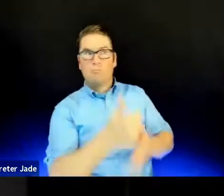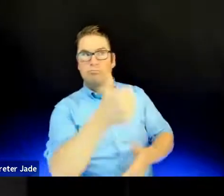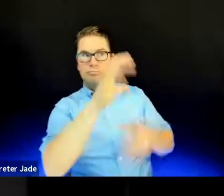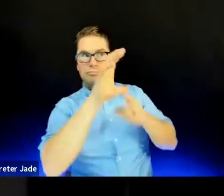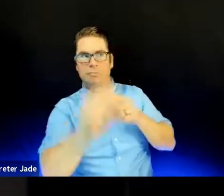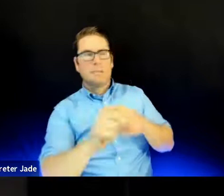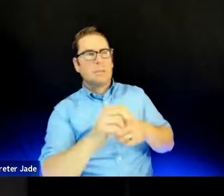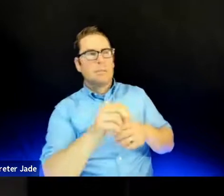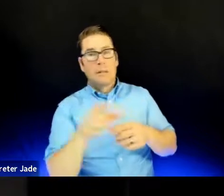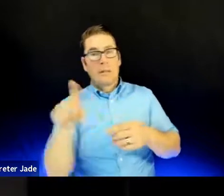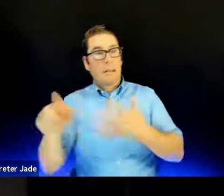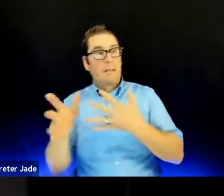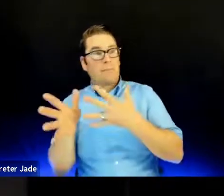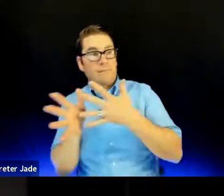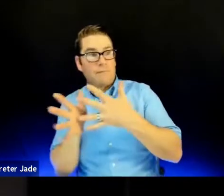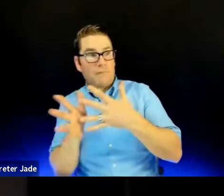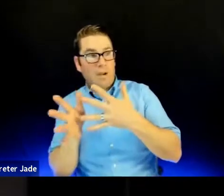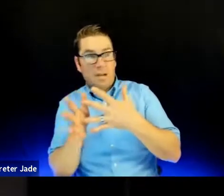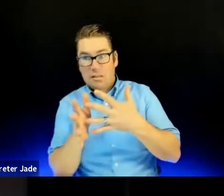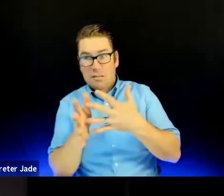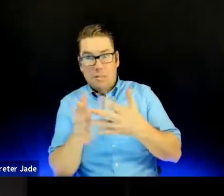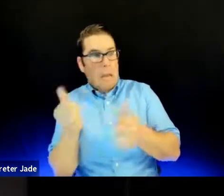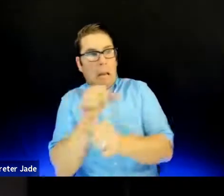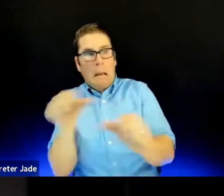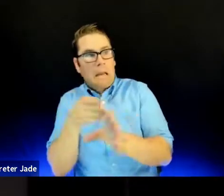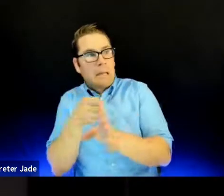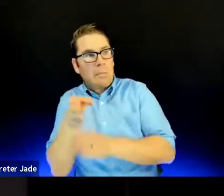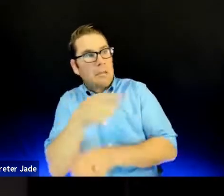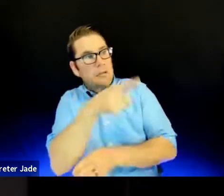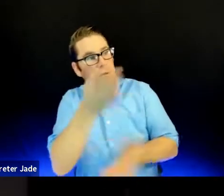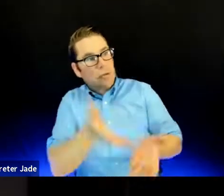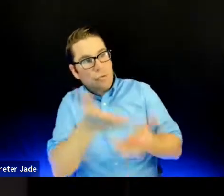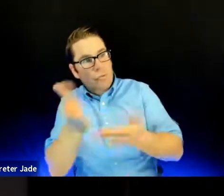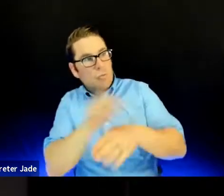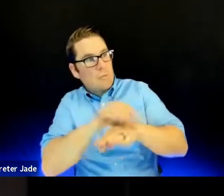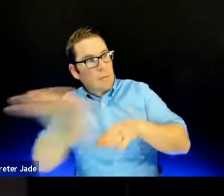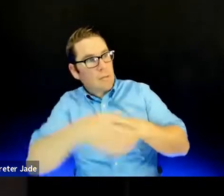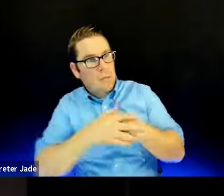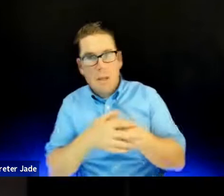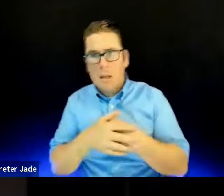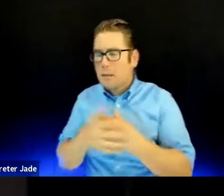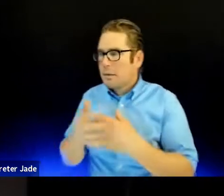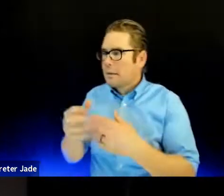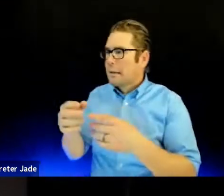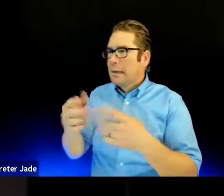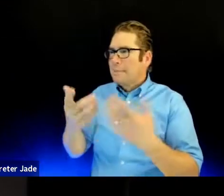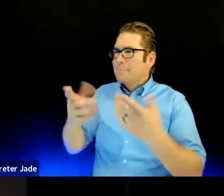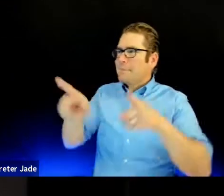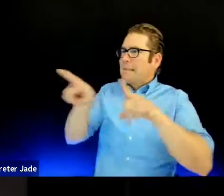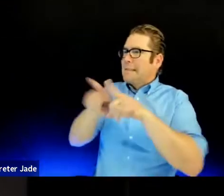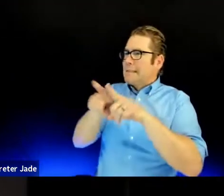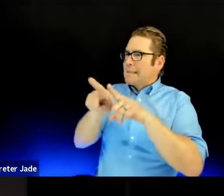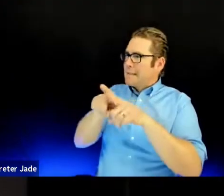or? Just that same thing, just interact in class.